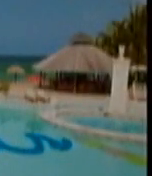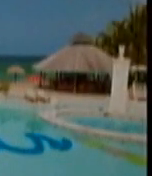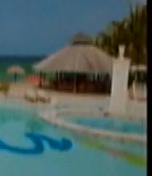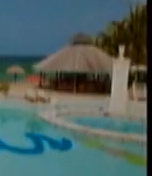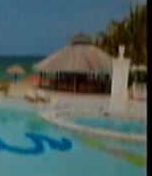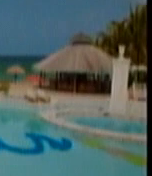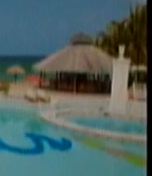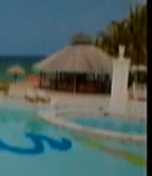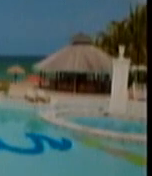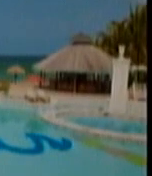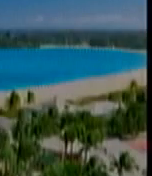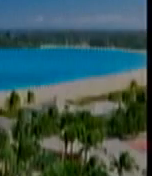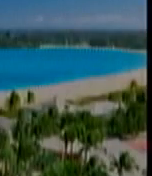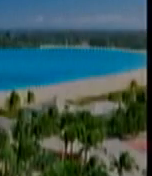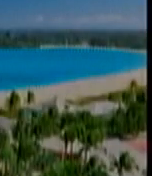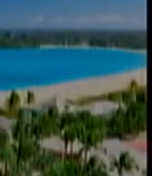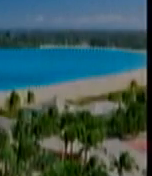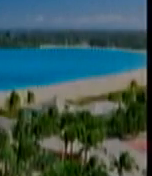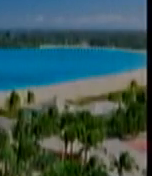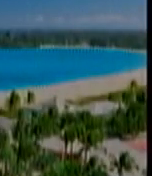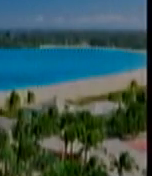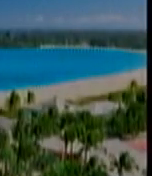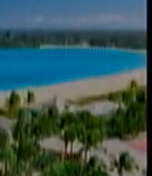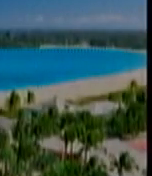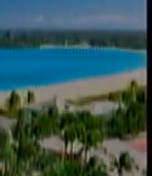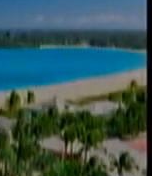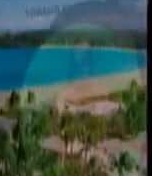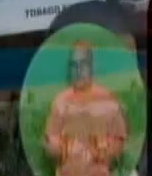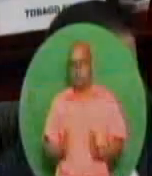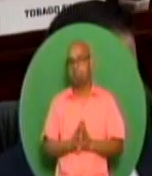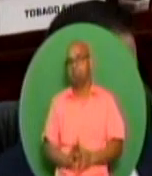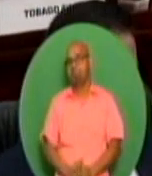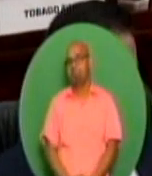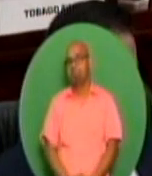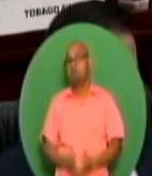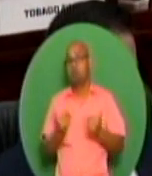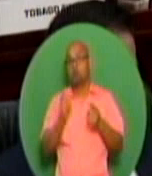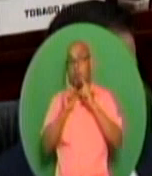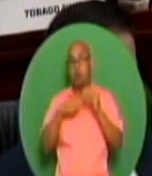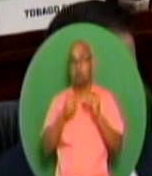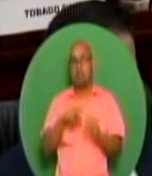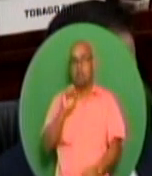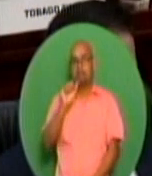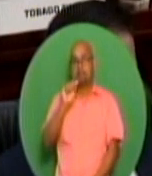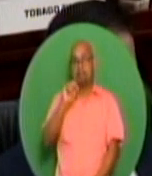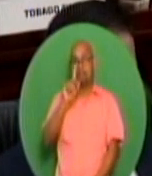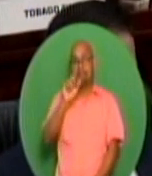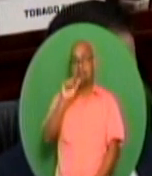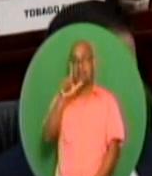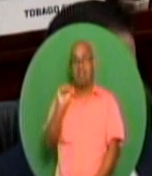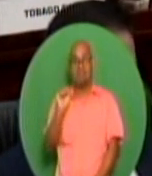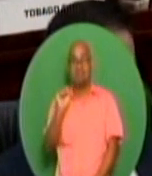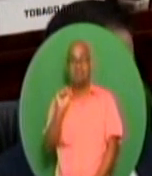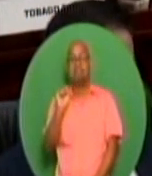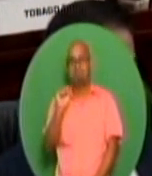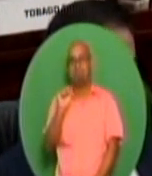in Tobago, Minister Imbert said discussions have been progressing nicely. It's 22 hotels based in the Caribbean will